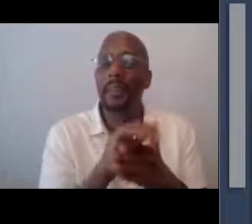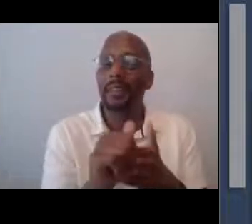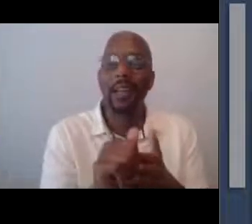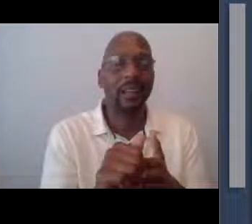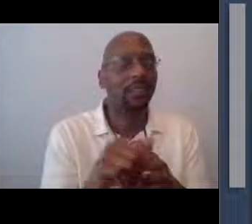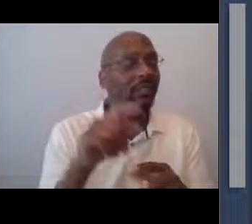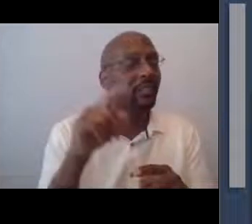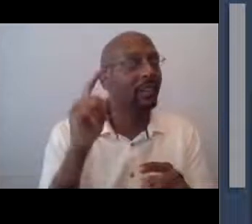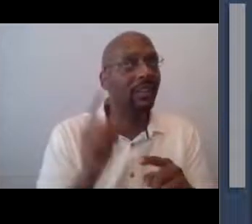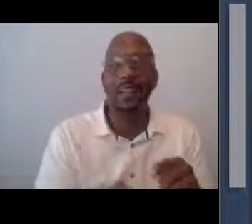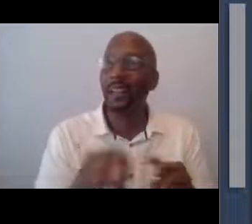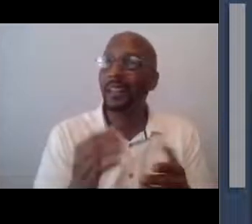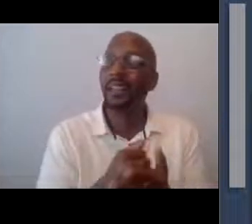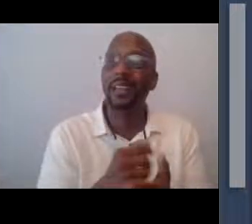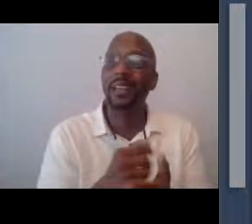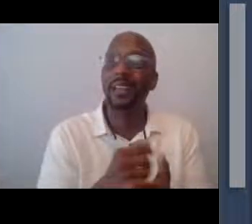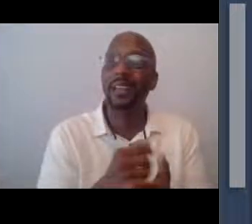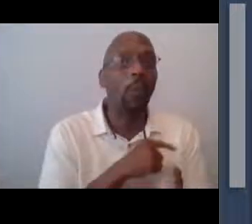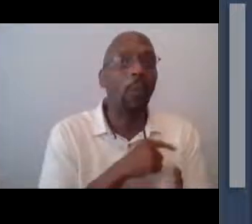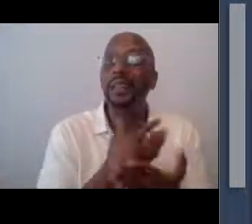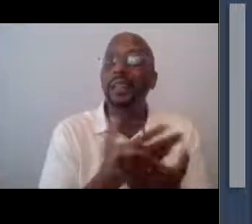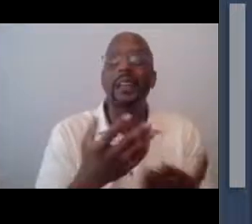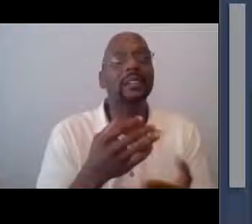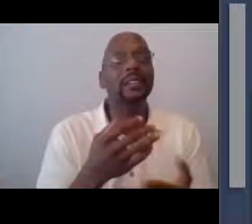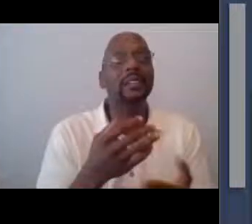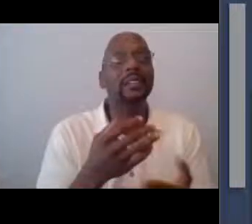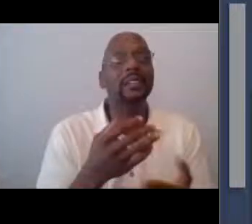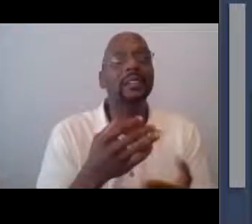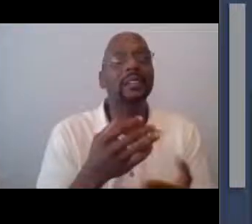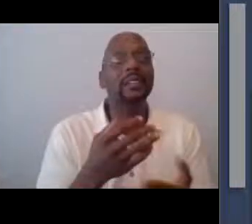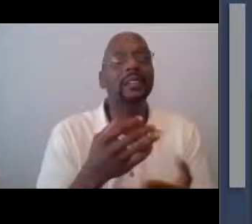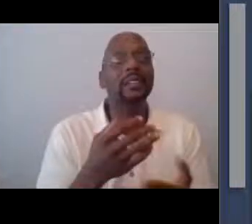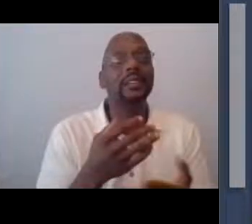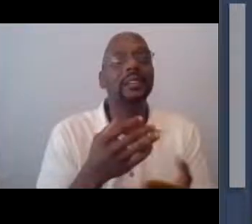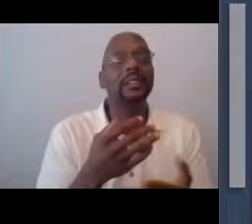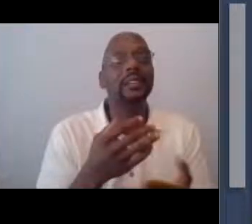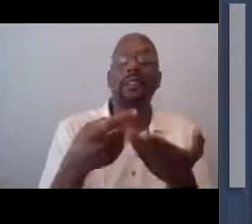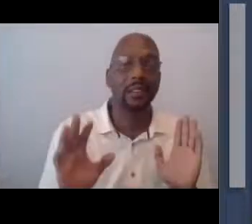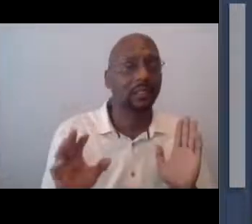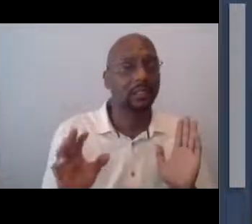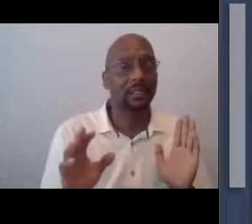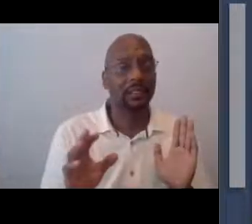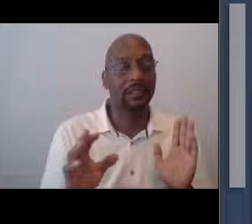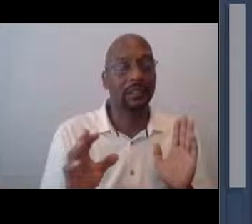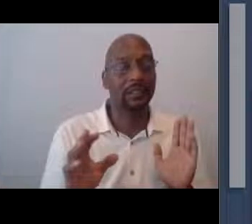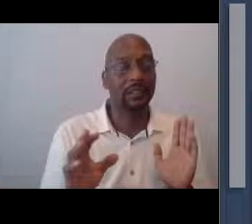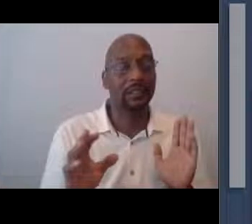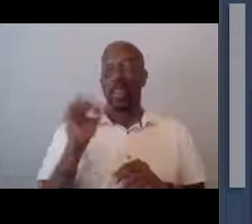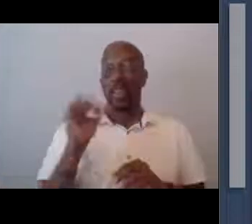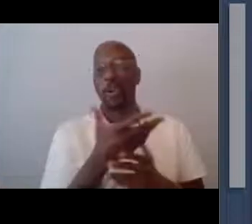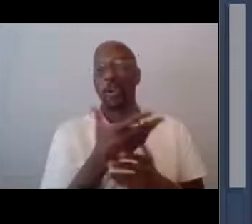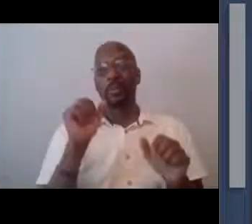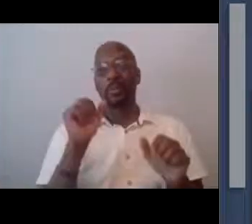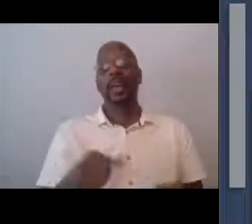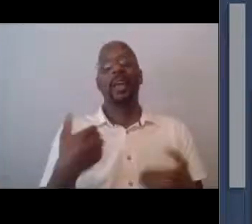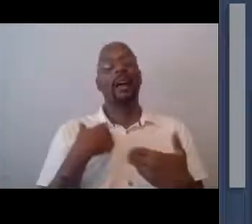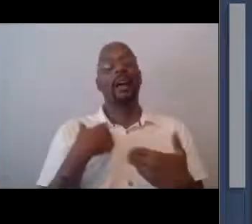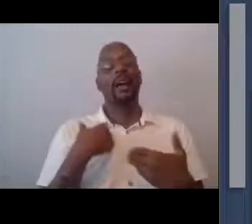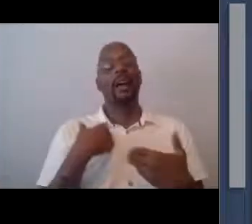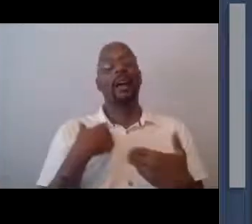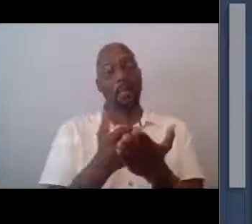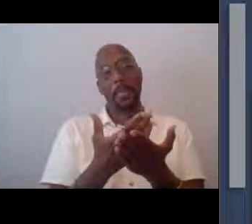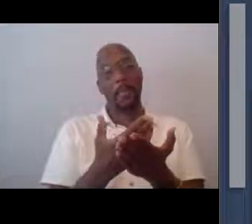quality projects funded. Mm-hmm. So we need to find all the resources we can, and the federal government and you